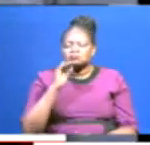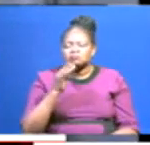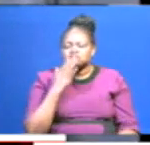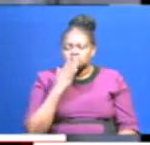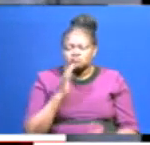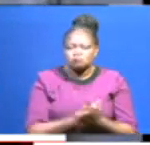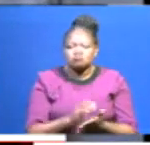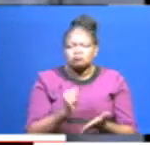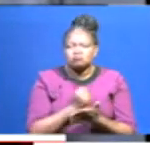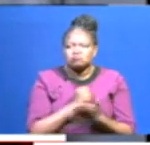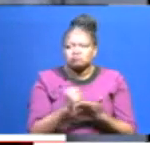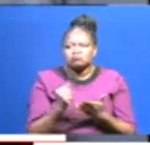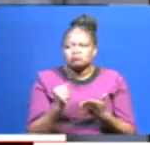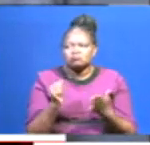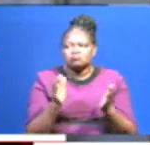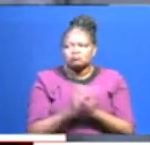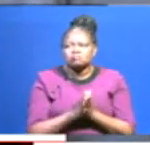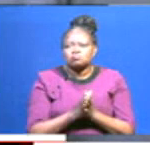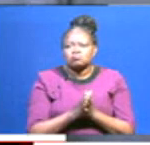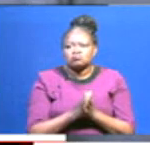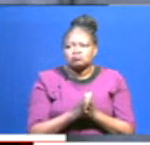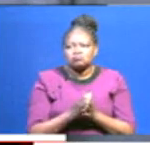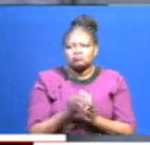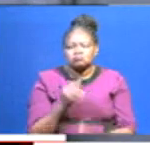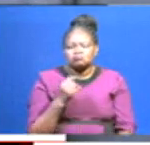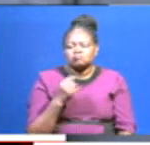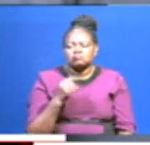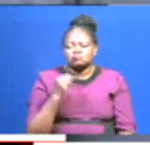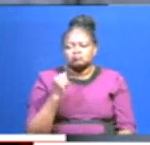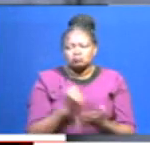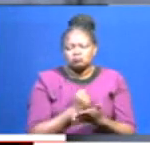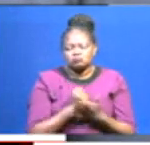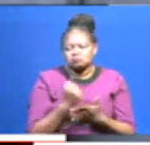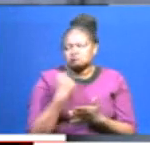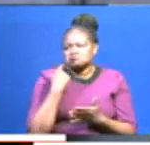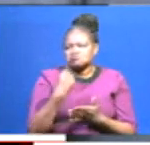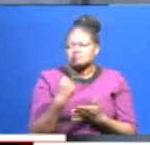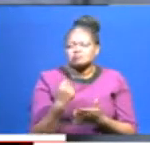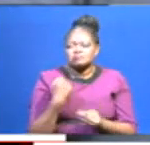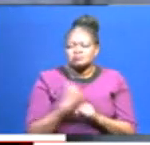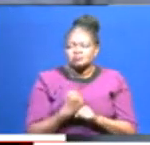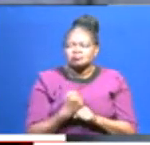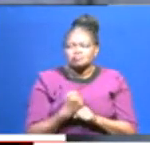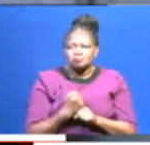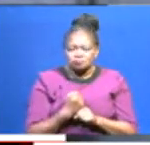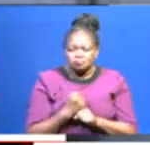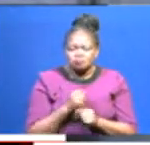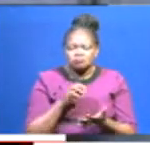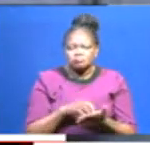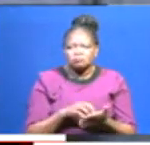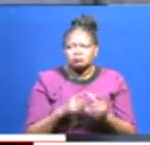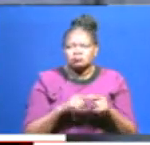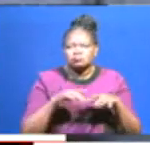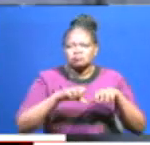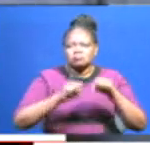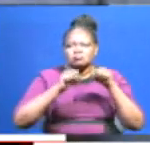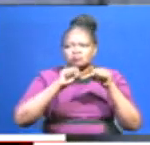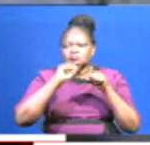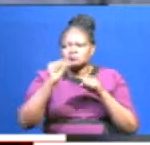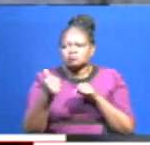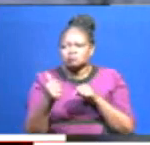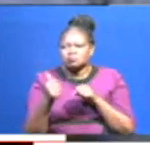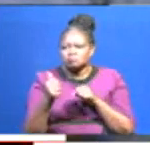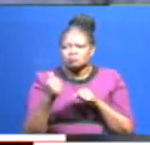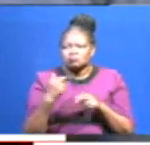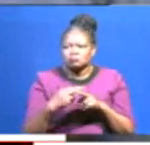with the latter being his immediate workstation. Omondi takes up from Samuel Koko, who resumes his role as